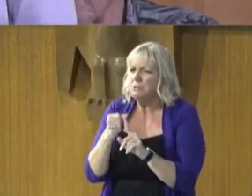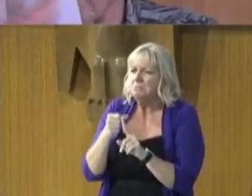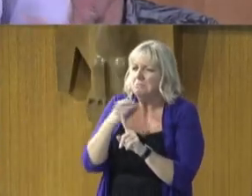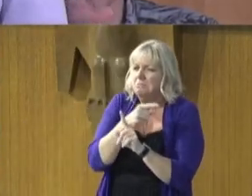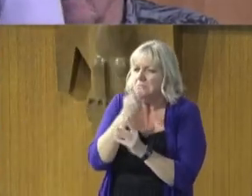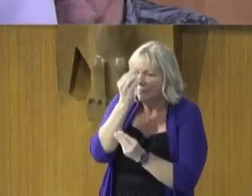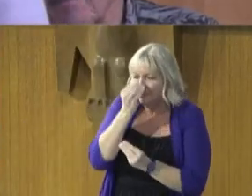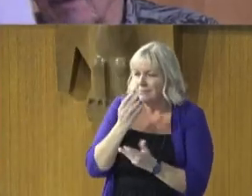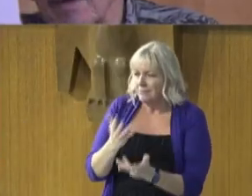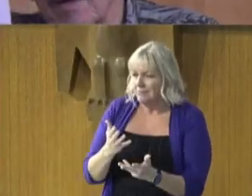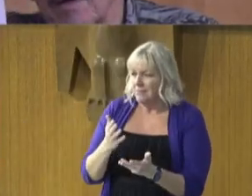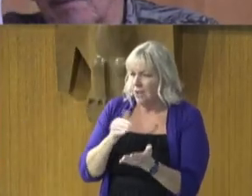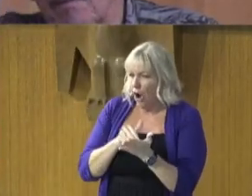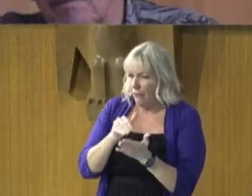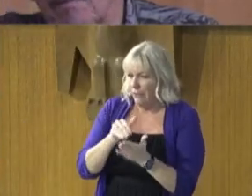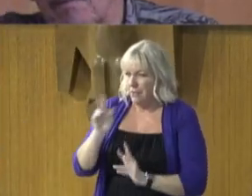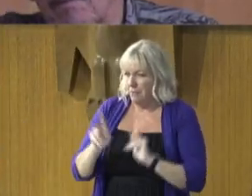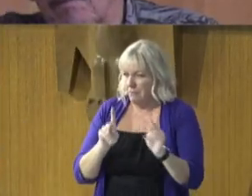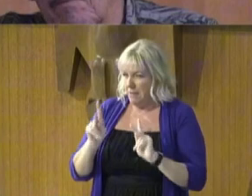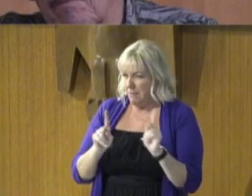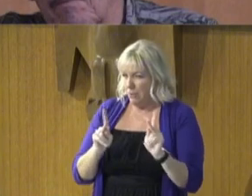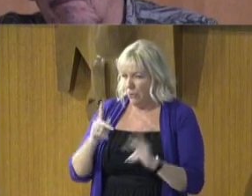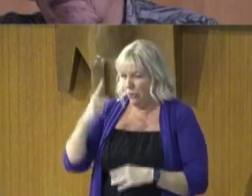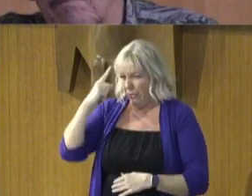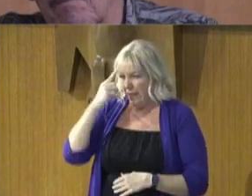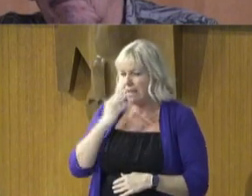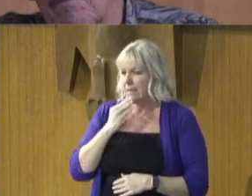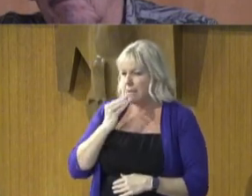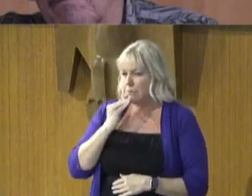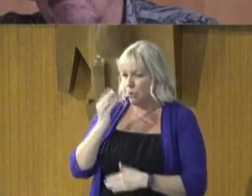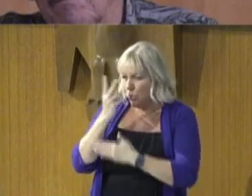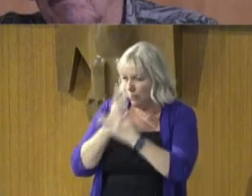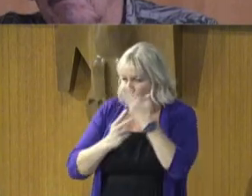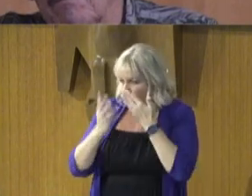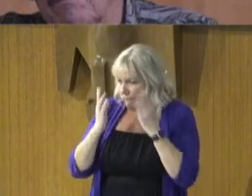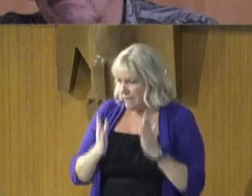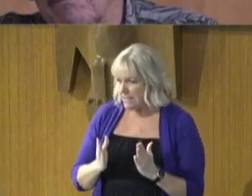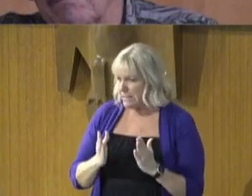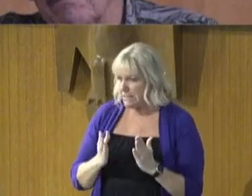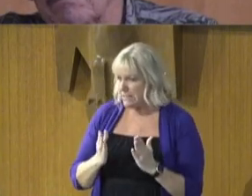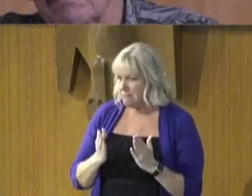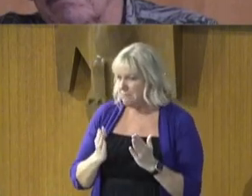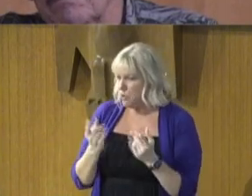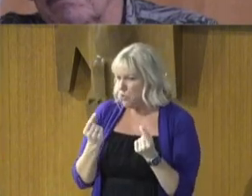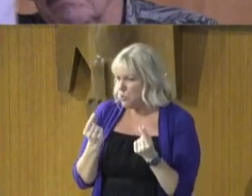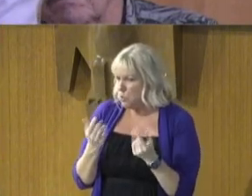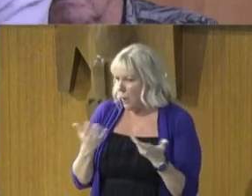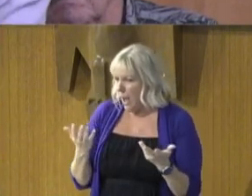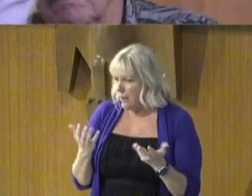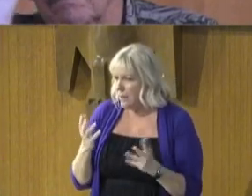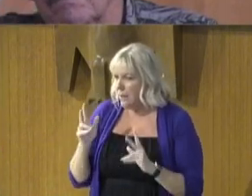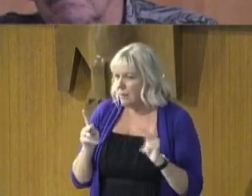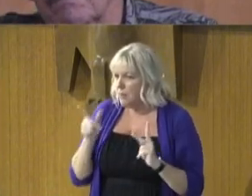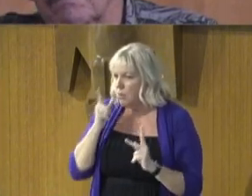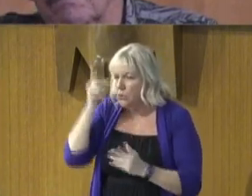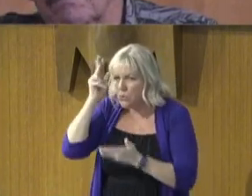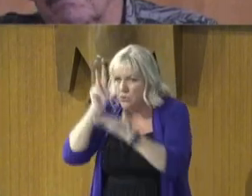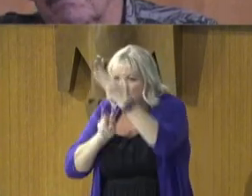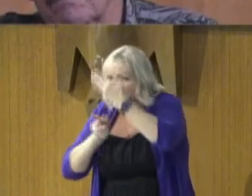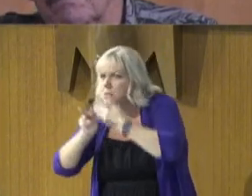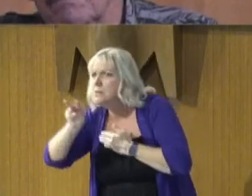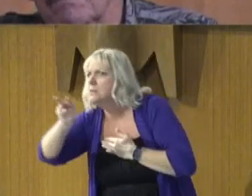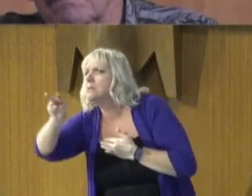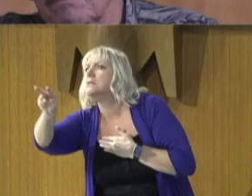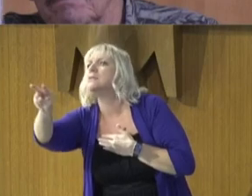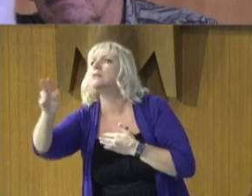there's often a misconception about the Hebrew prophets. We often think of prophets as people who tell the future, and there